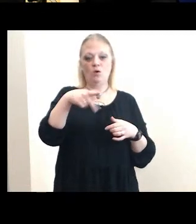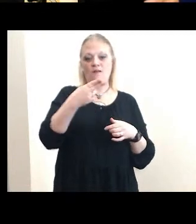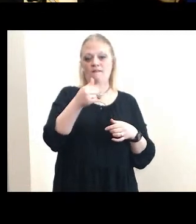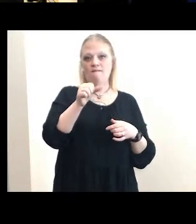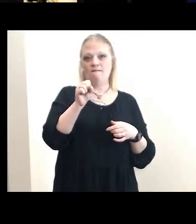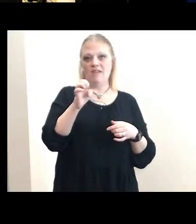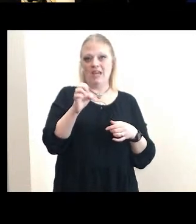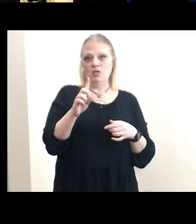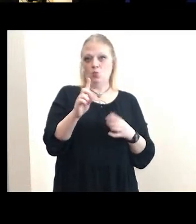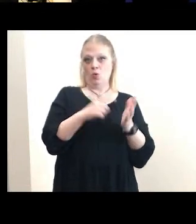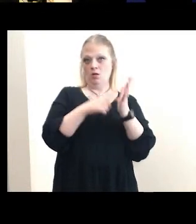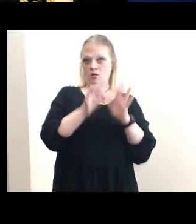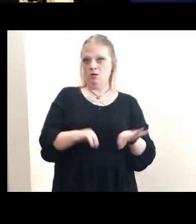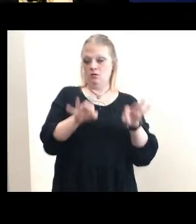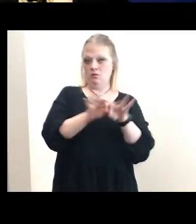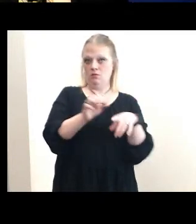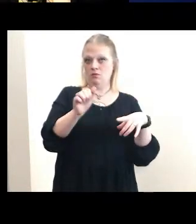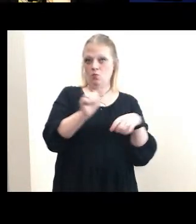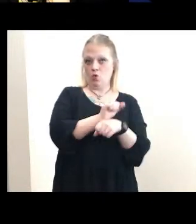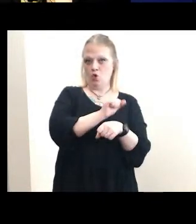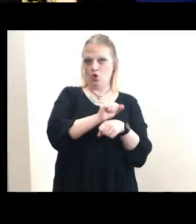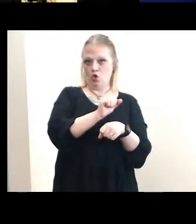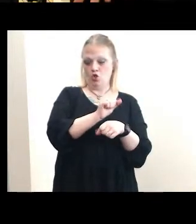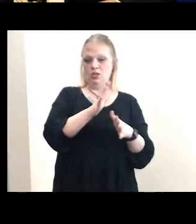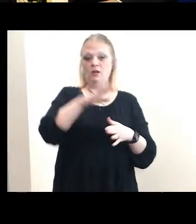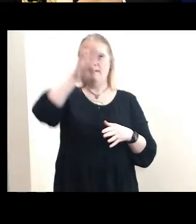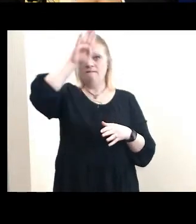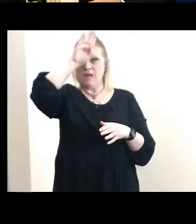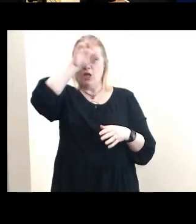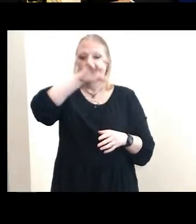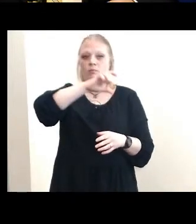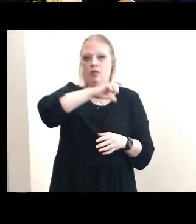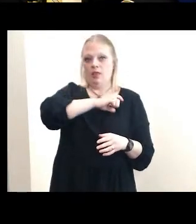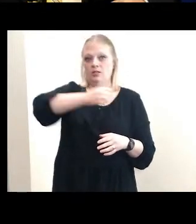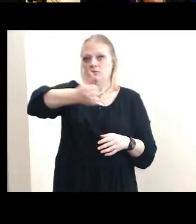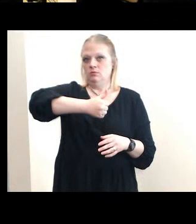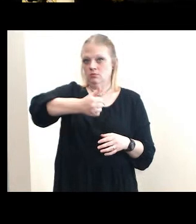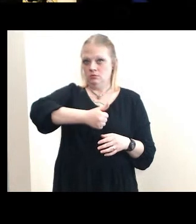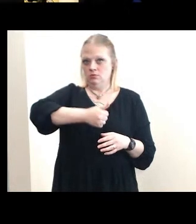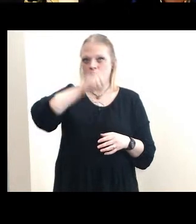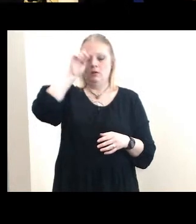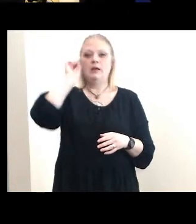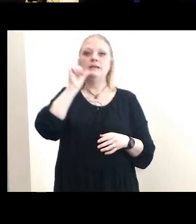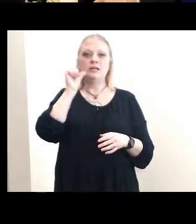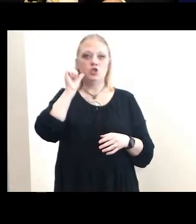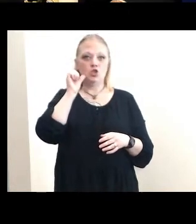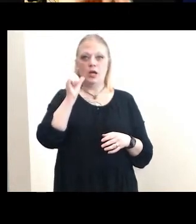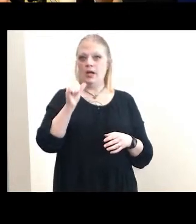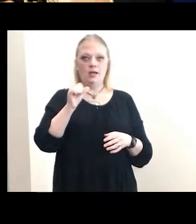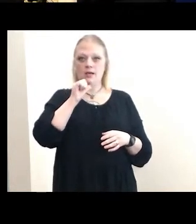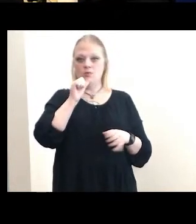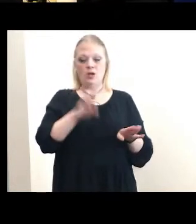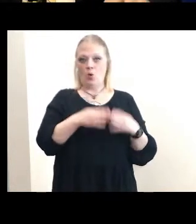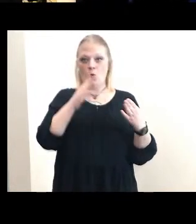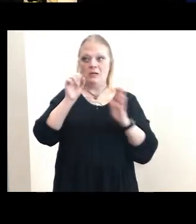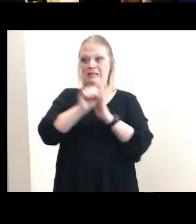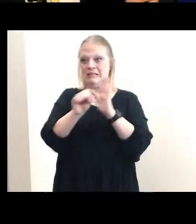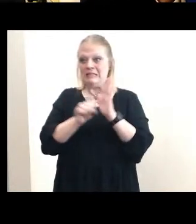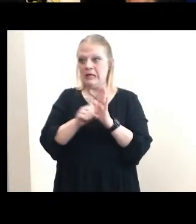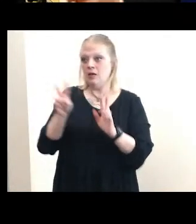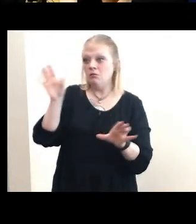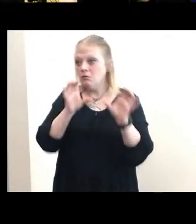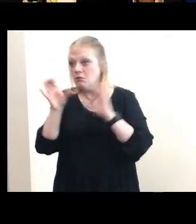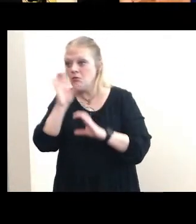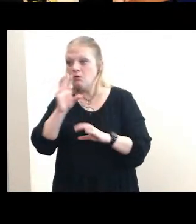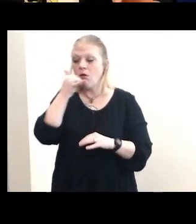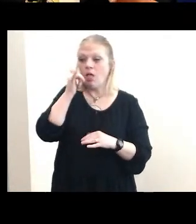workers for police, fire, and transit workers, yesterday and today. This was not open. If you went to the state site and looked for it, you called the